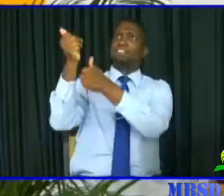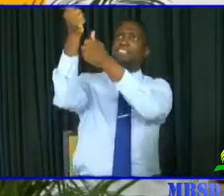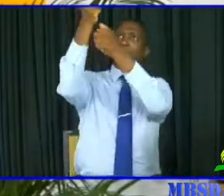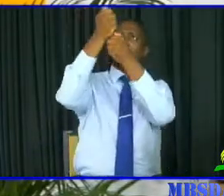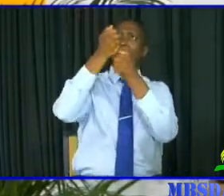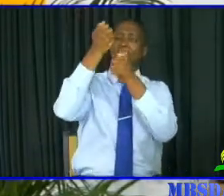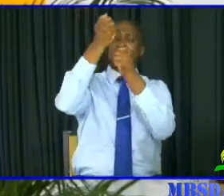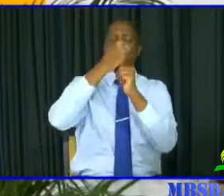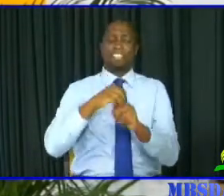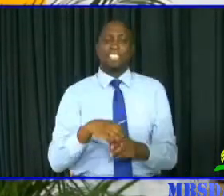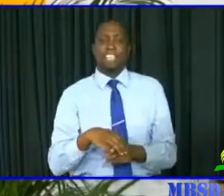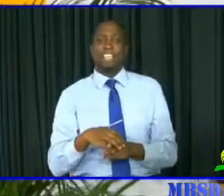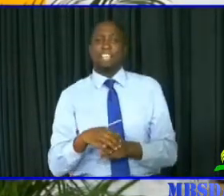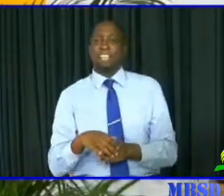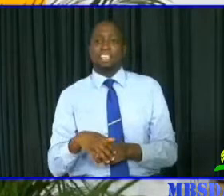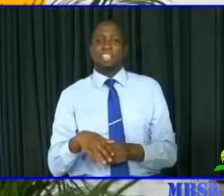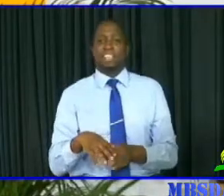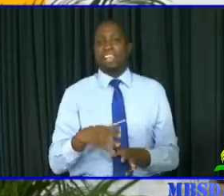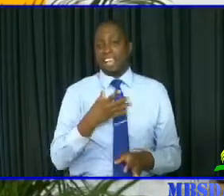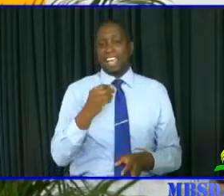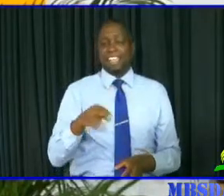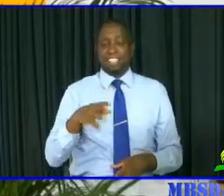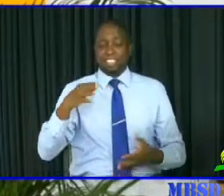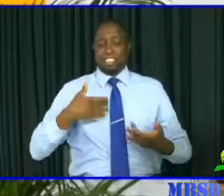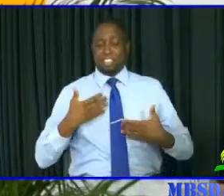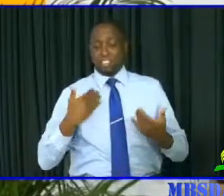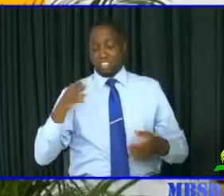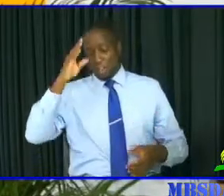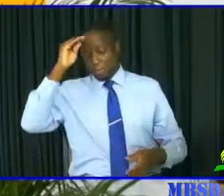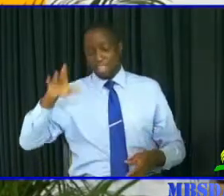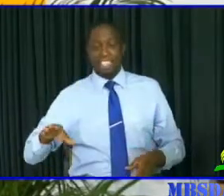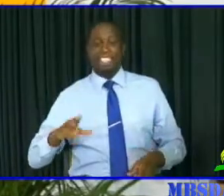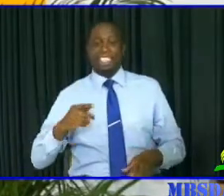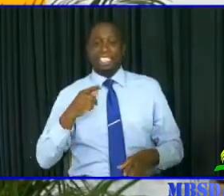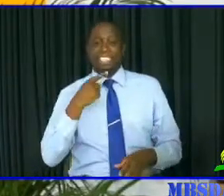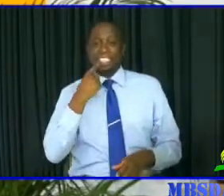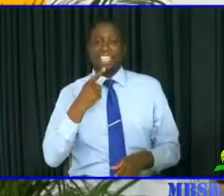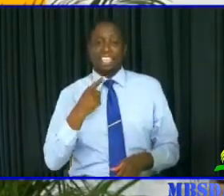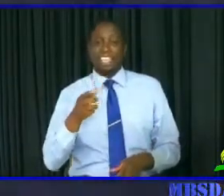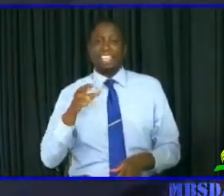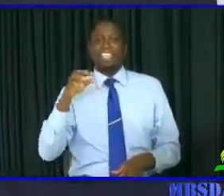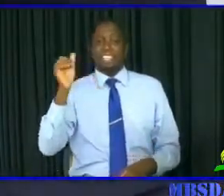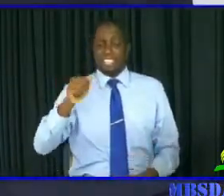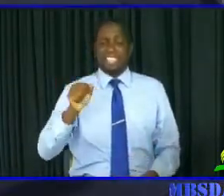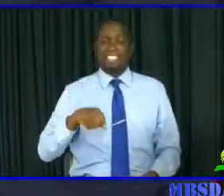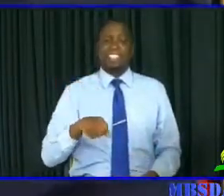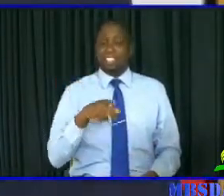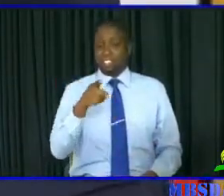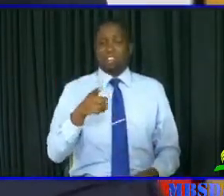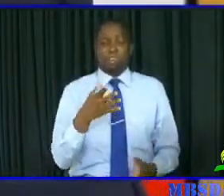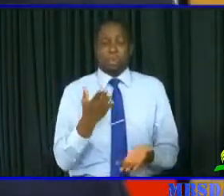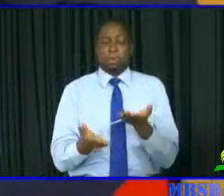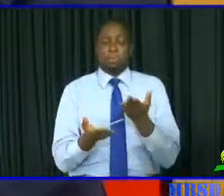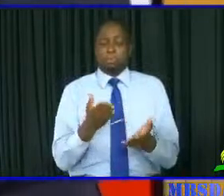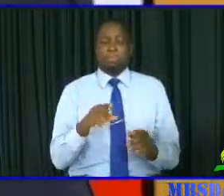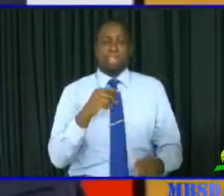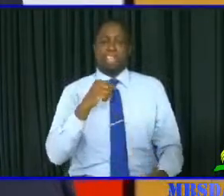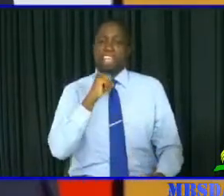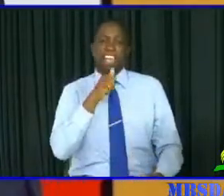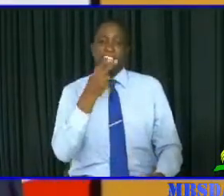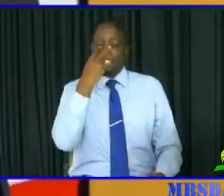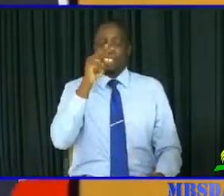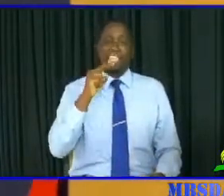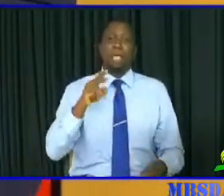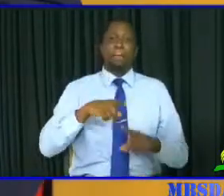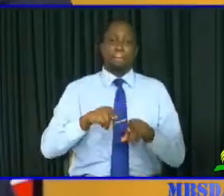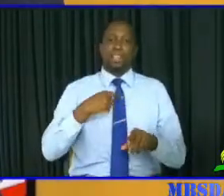You may not be able to see it, but I know it's there because I can feel the tug. I can feel the pull. You